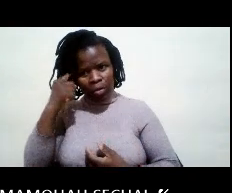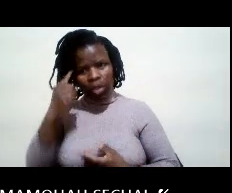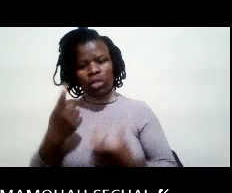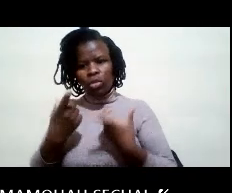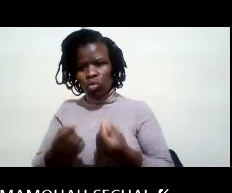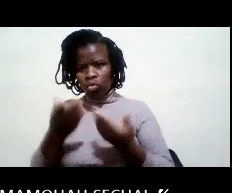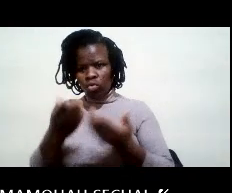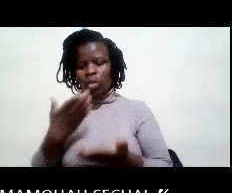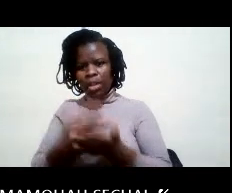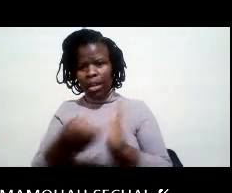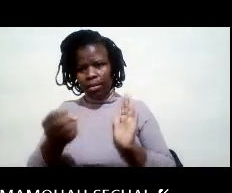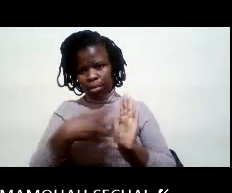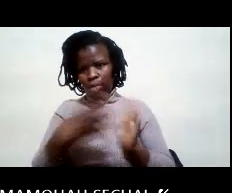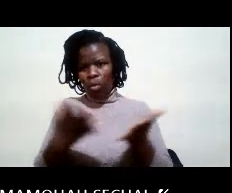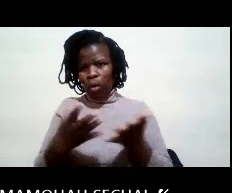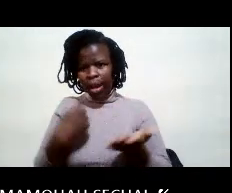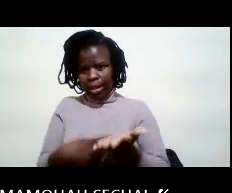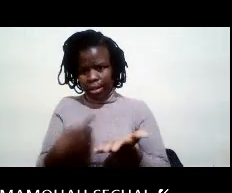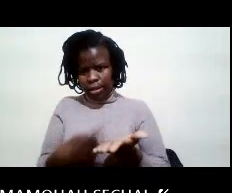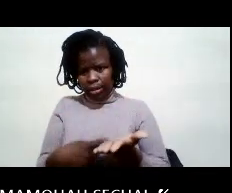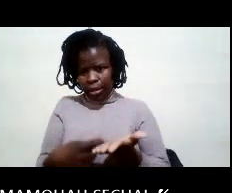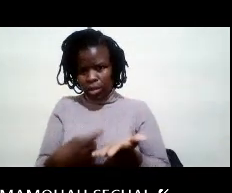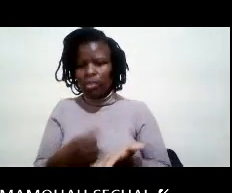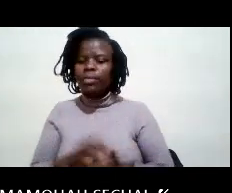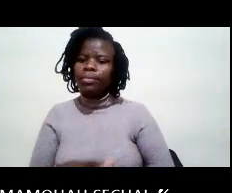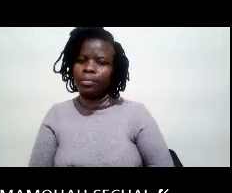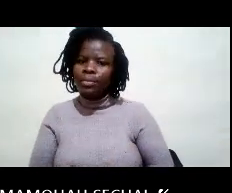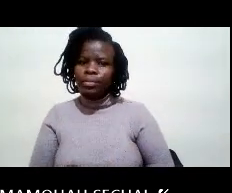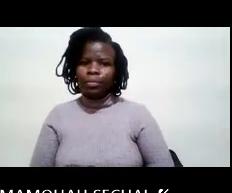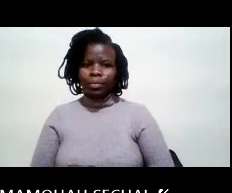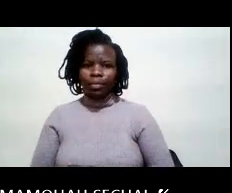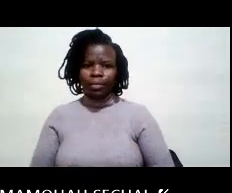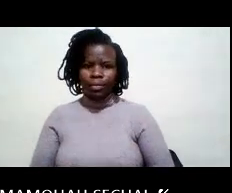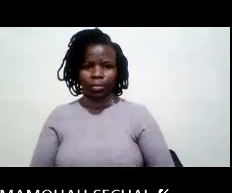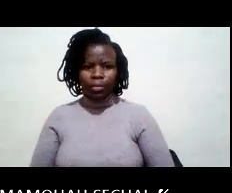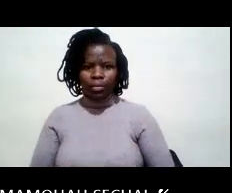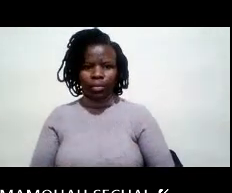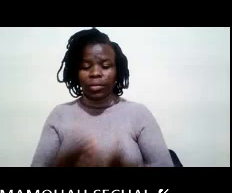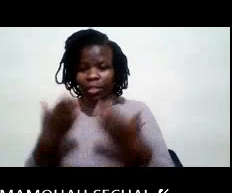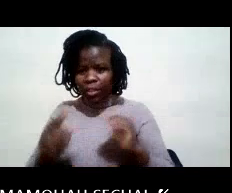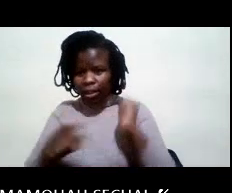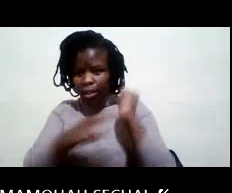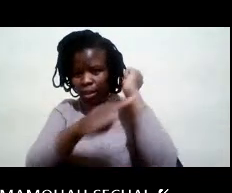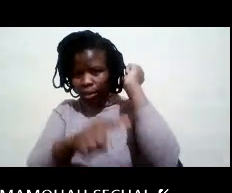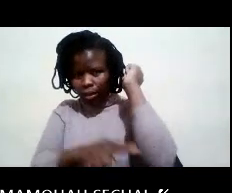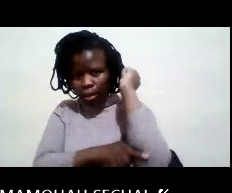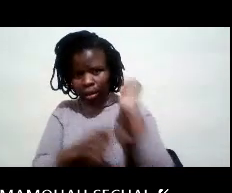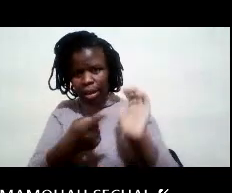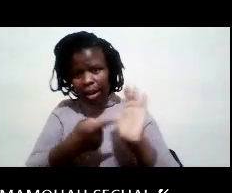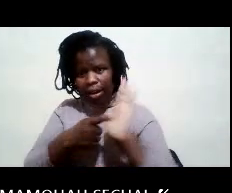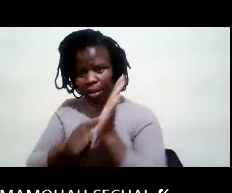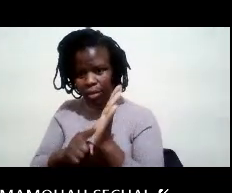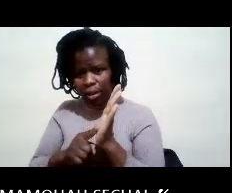discussion forum. Okay. And then lastly, reflecting on those textbooks chapters in the